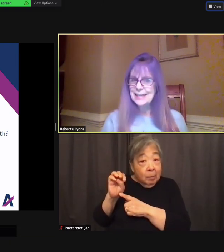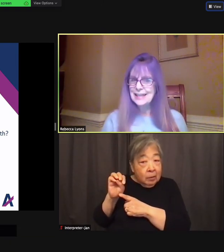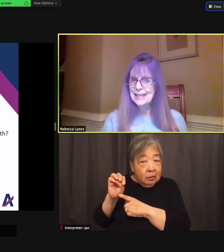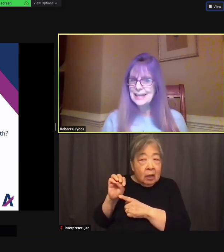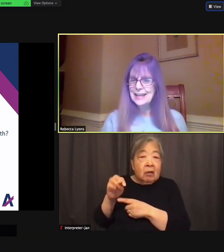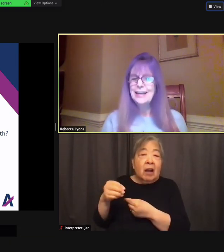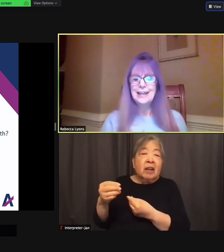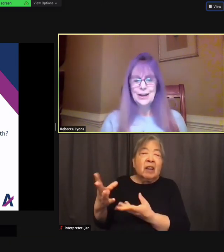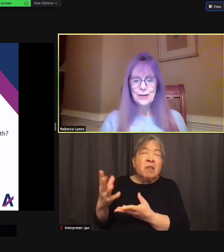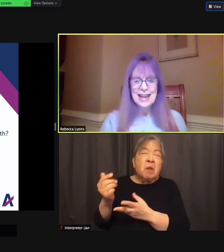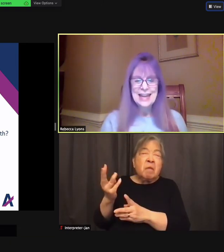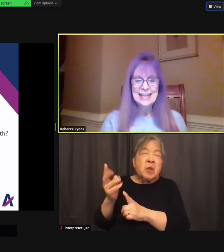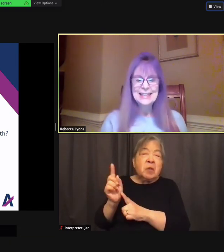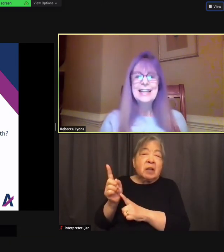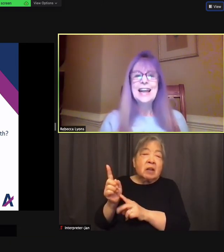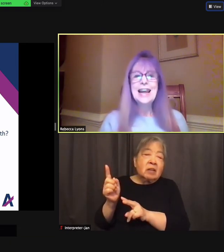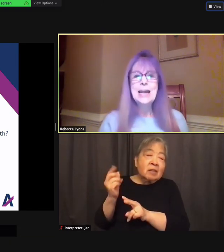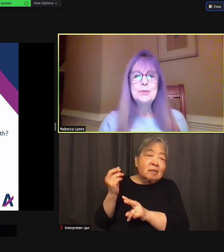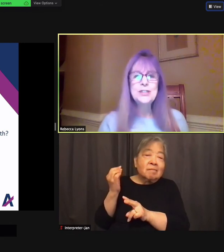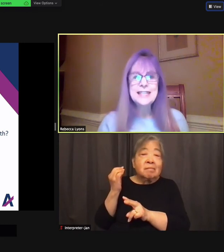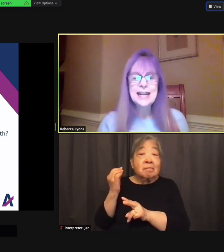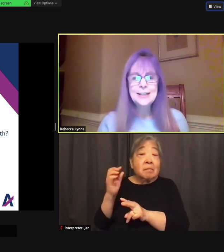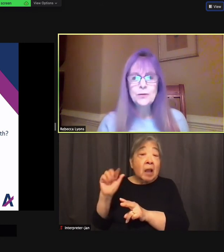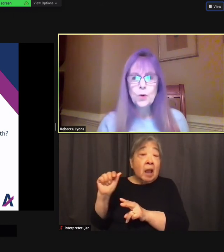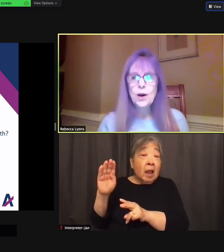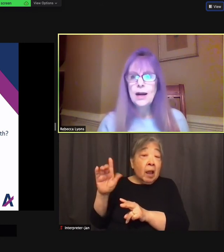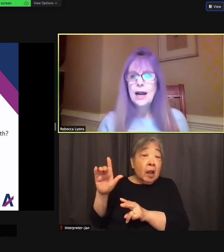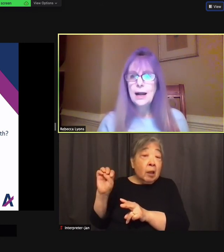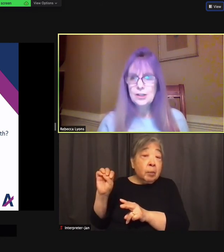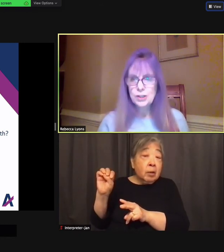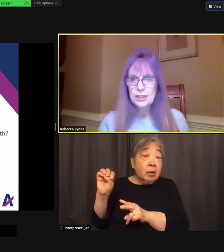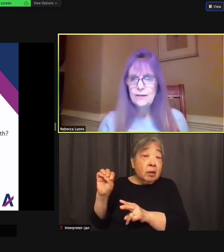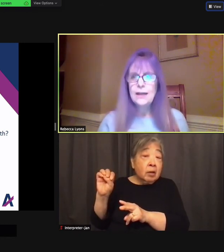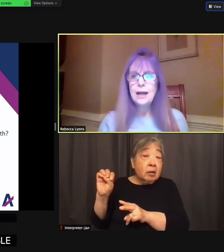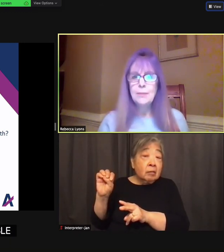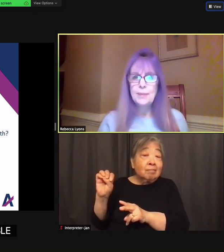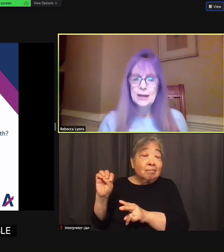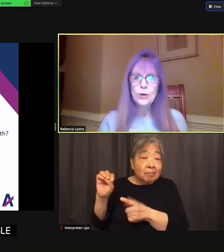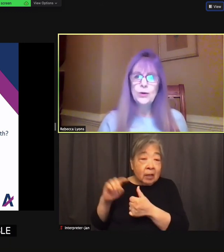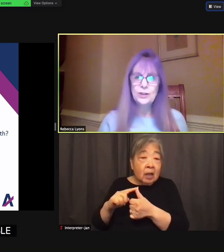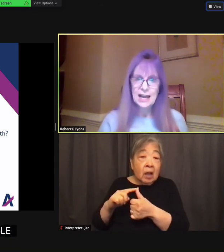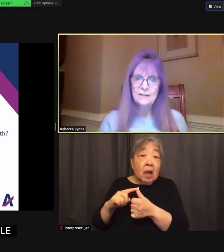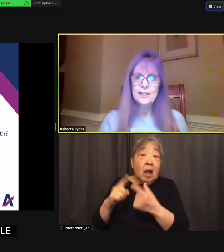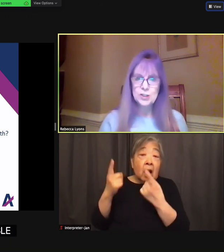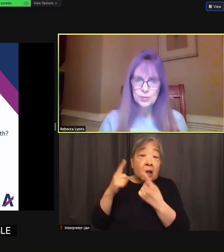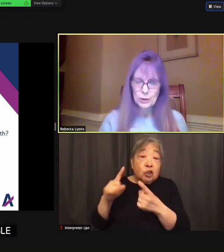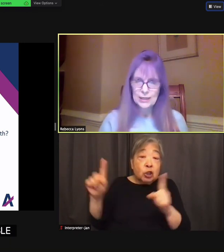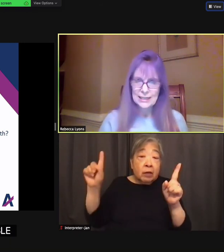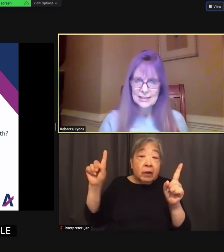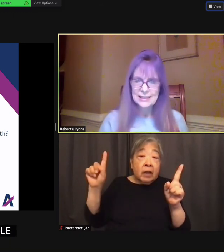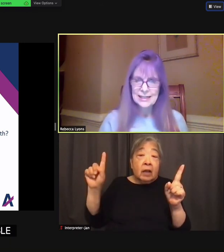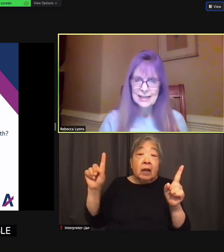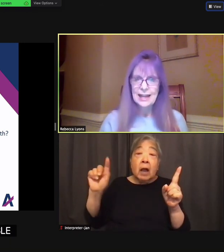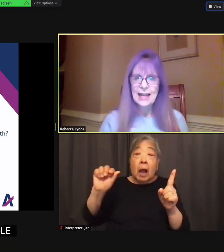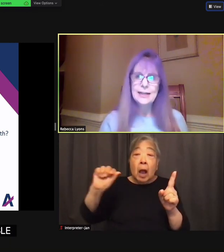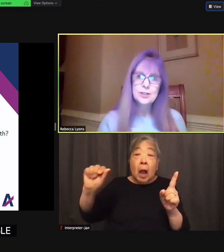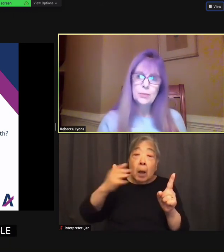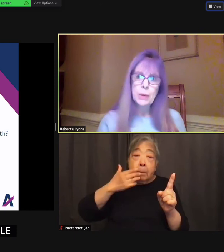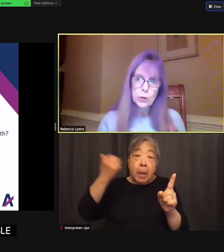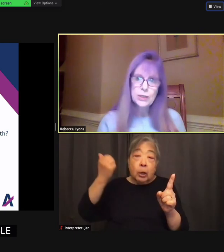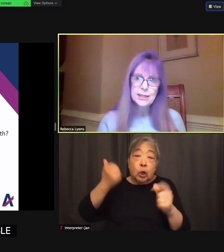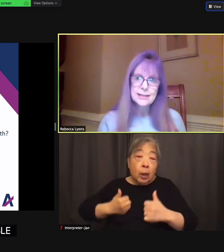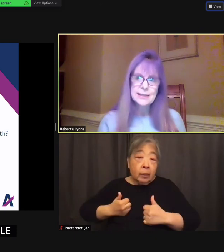think. Okay, ABLE stands for Achieving a Better Life Experience. And